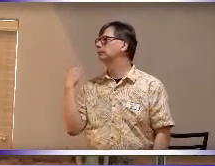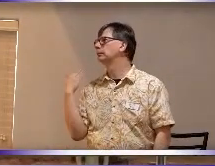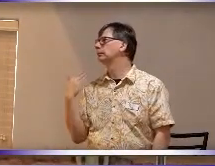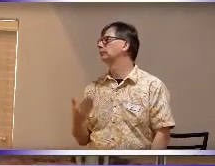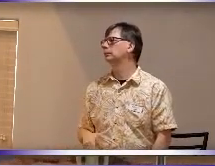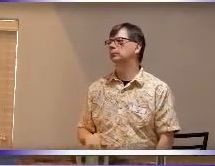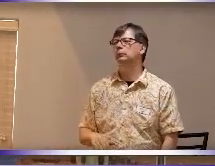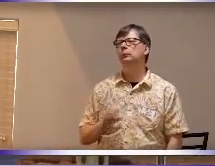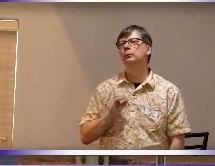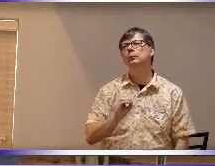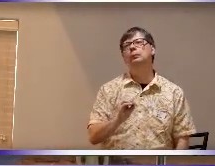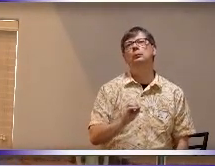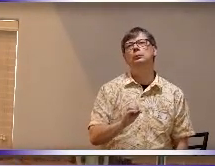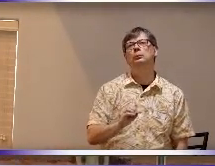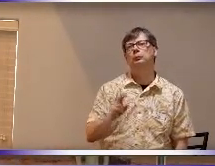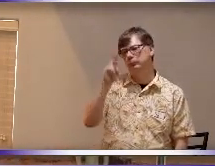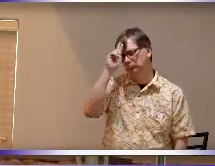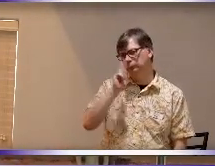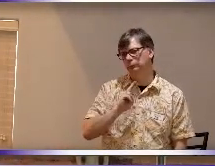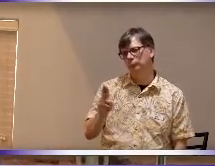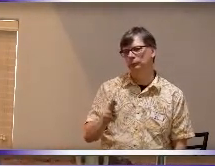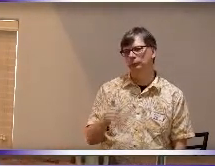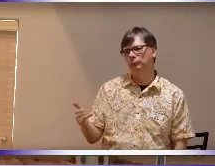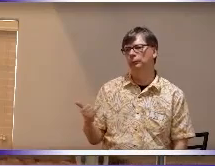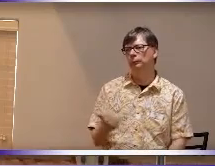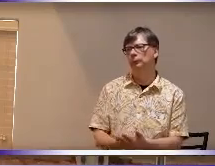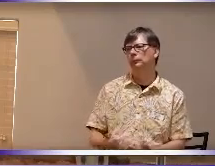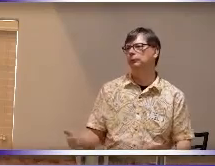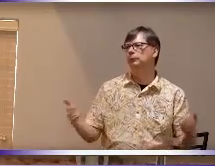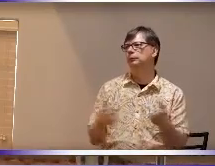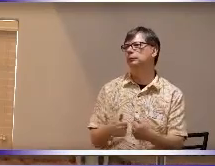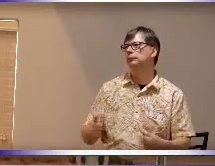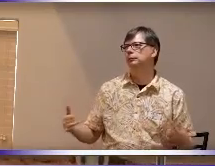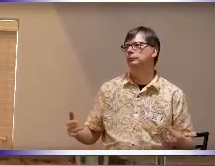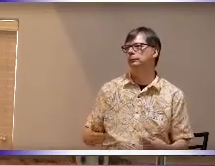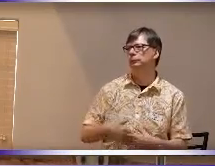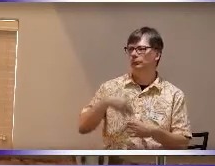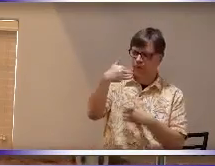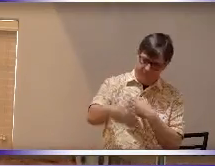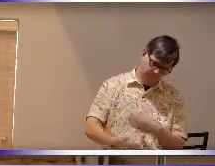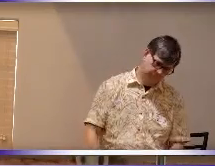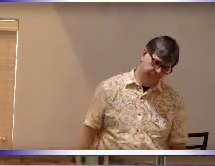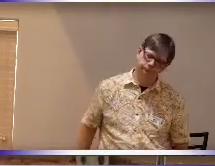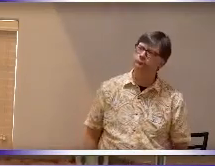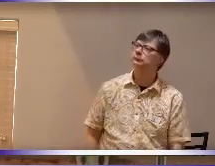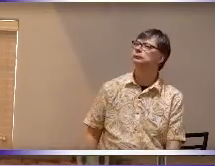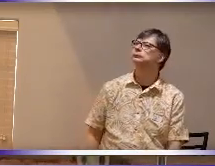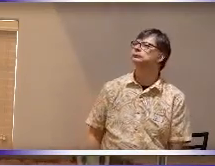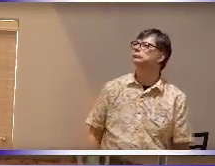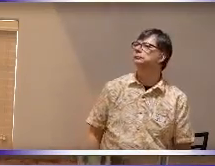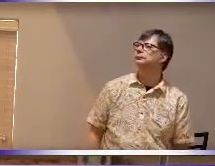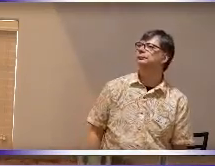think, oh, is there some reason? Can't afford a dryer? Is the electricity off? Is this actually an au